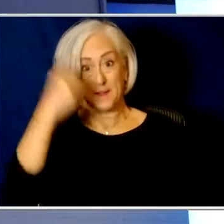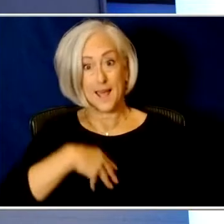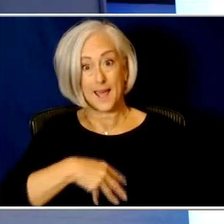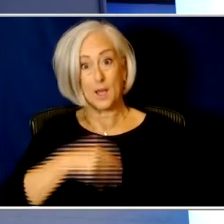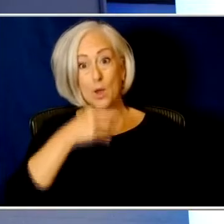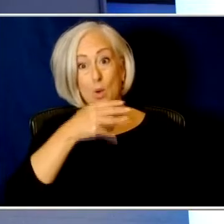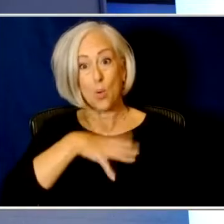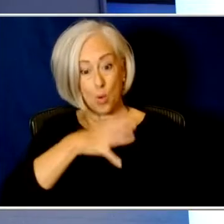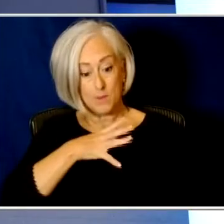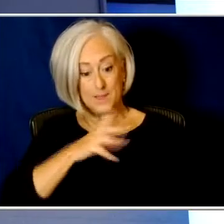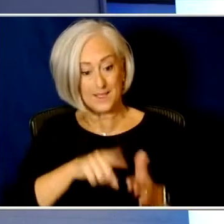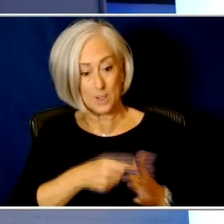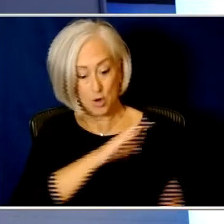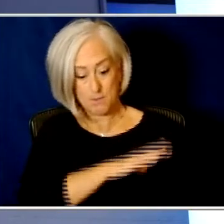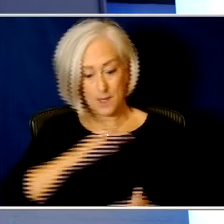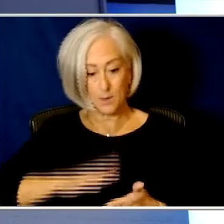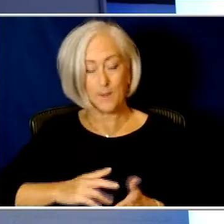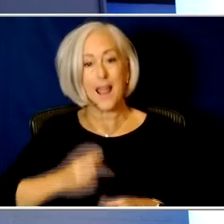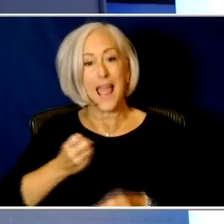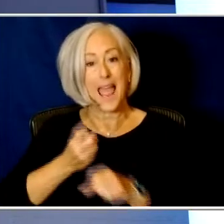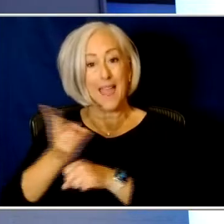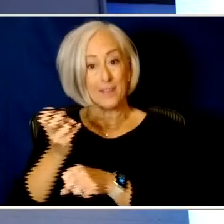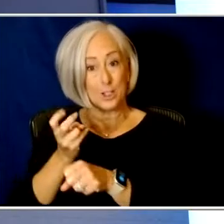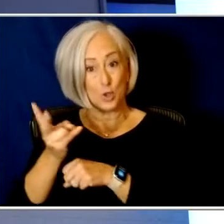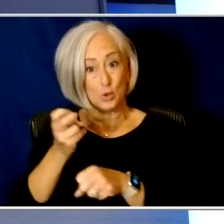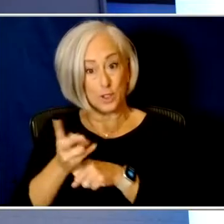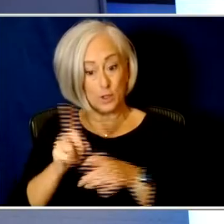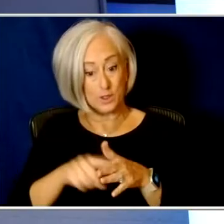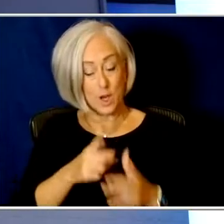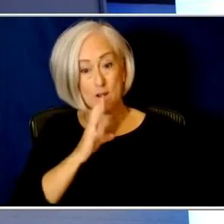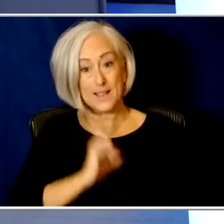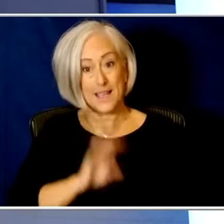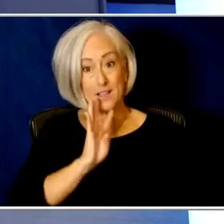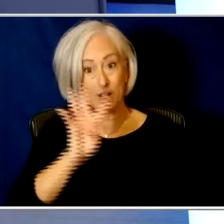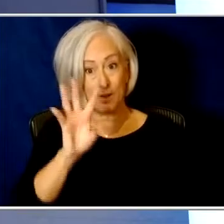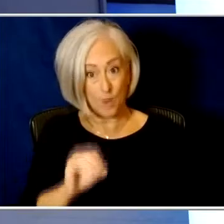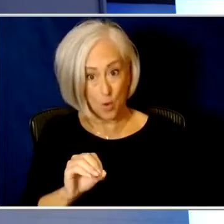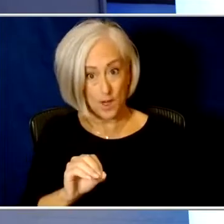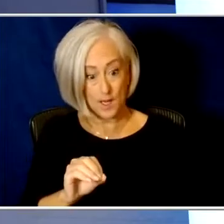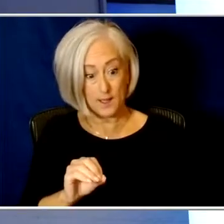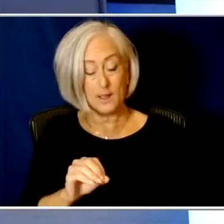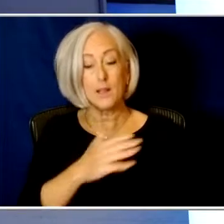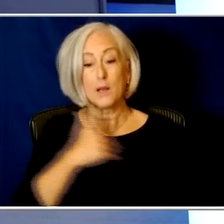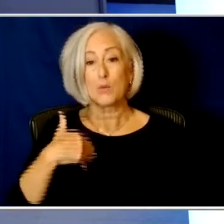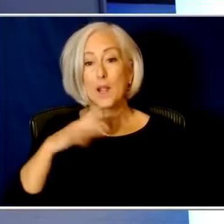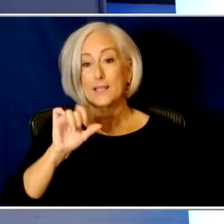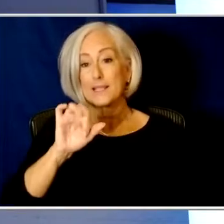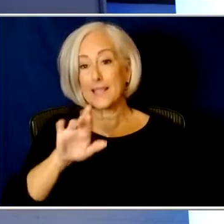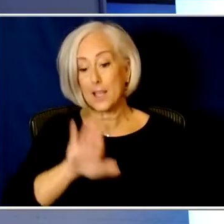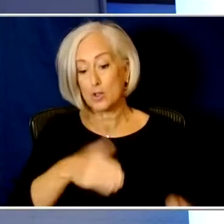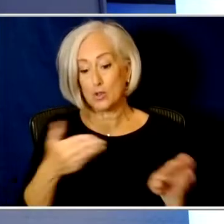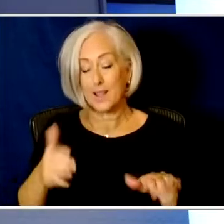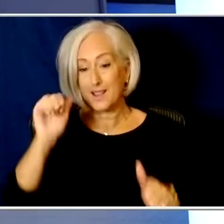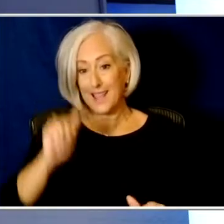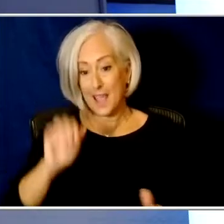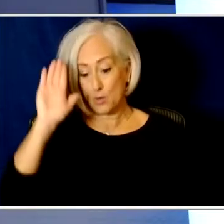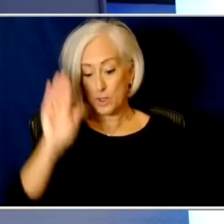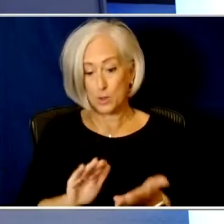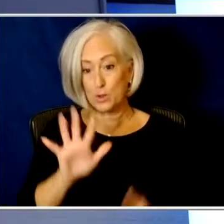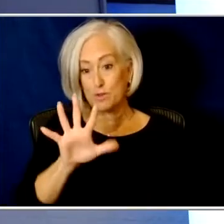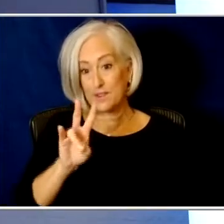other year. Starting at age 40, breast cancer deaths could be reduced by 57% compared